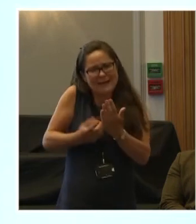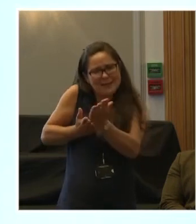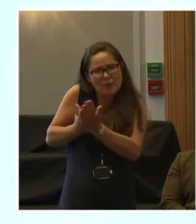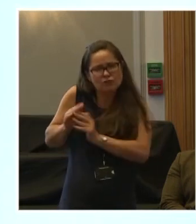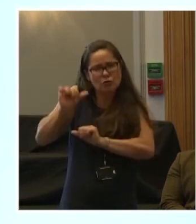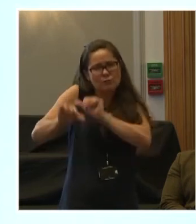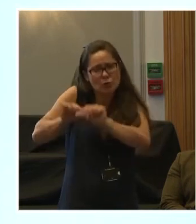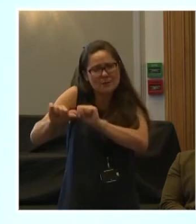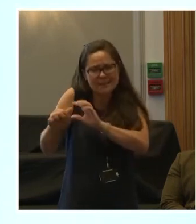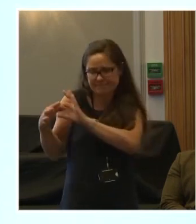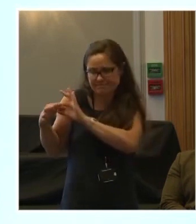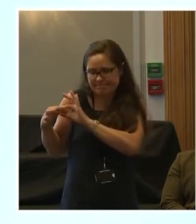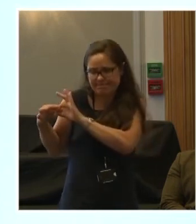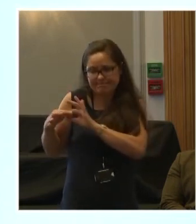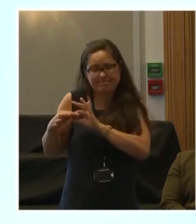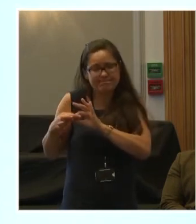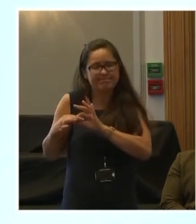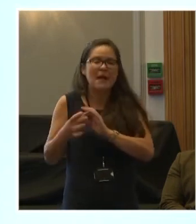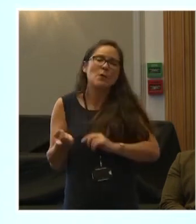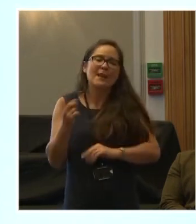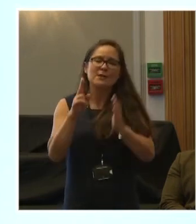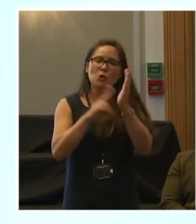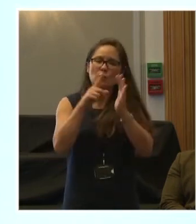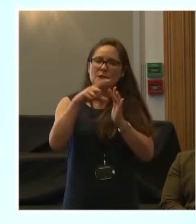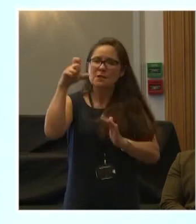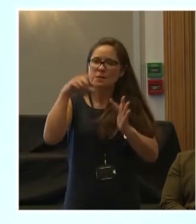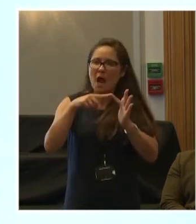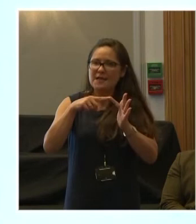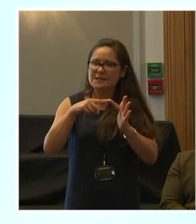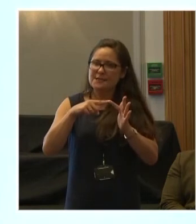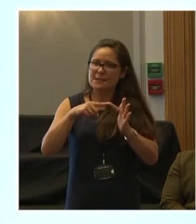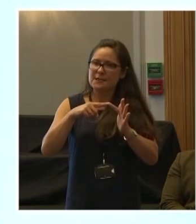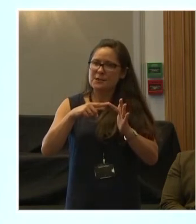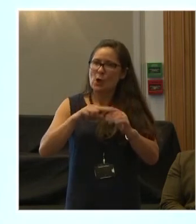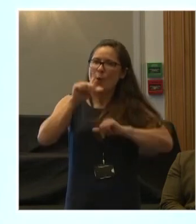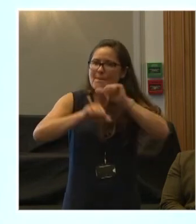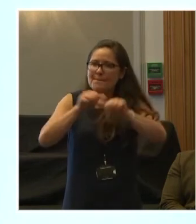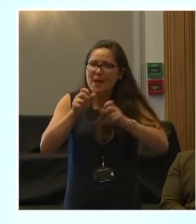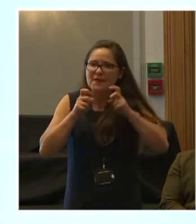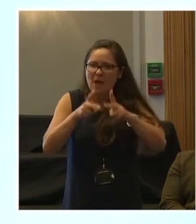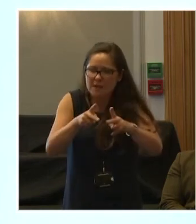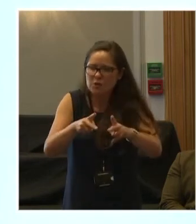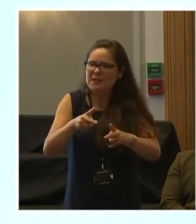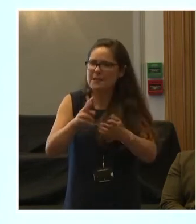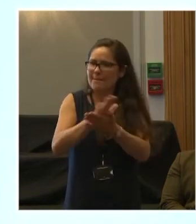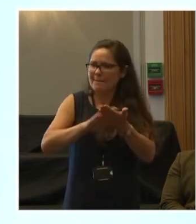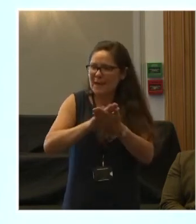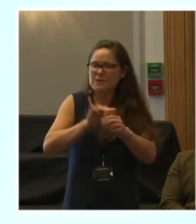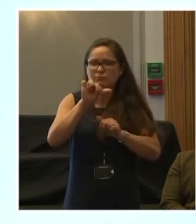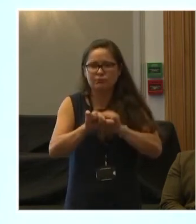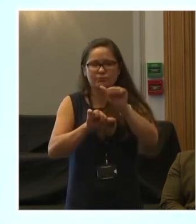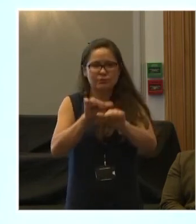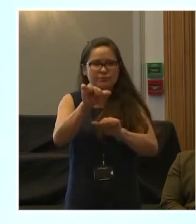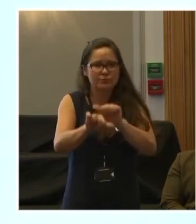also fed into the NICE methodology review, hopefully aiding and smoothing the way for potential treatments to make their way through